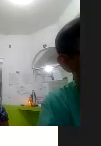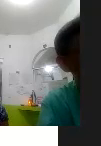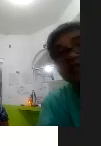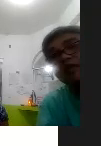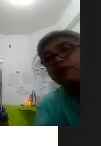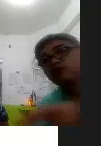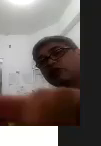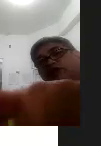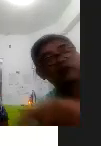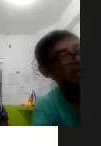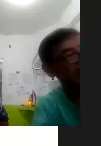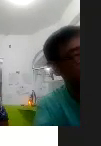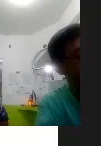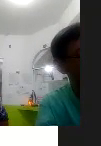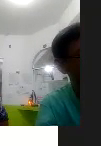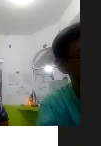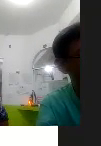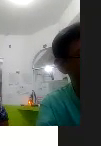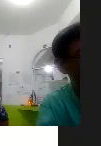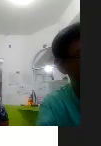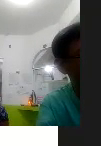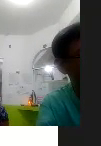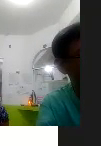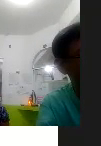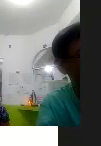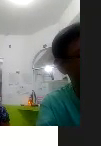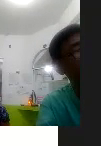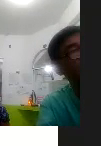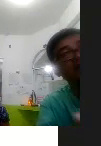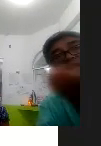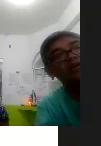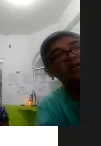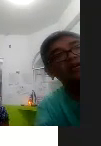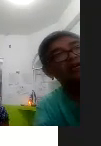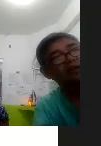Oh, que está preguntando quién es la señora que tiene